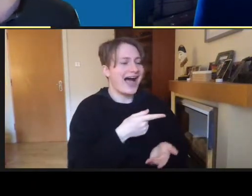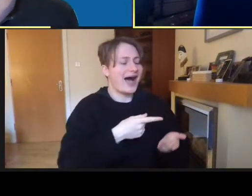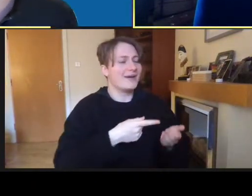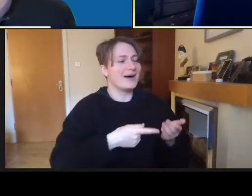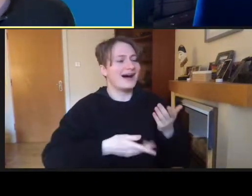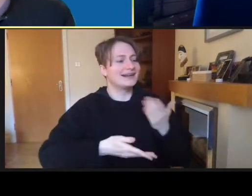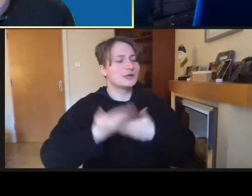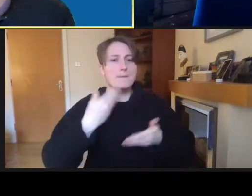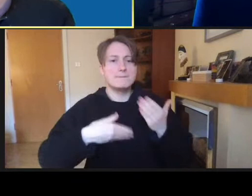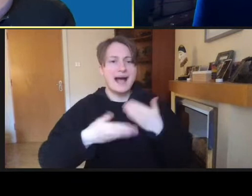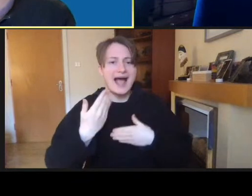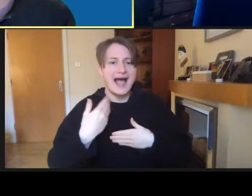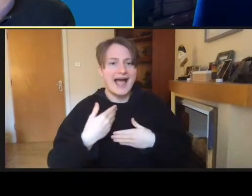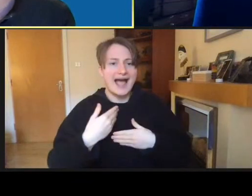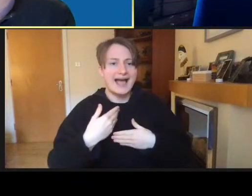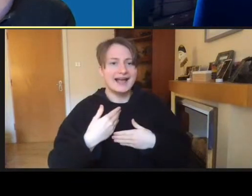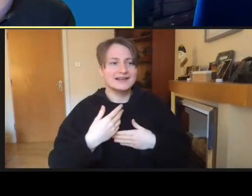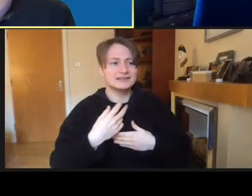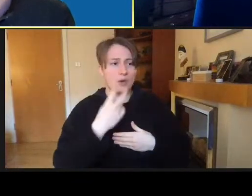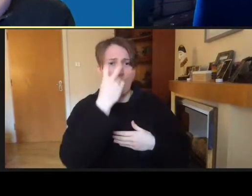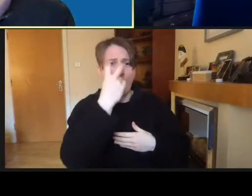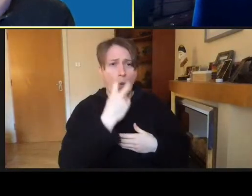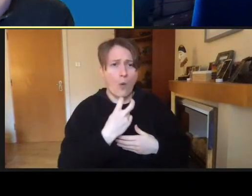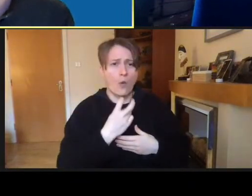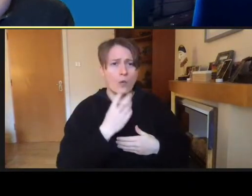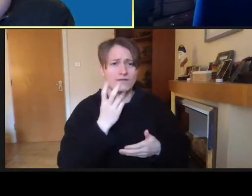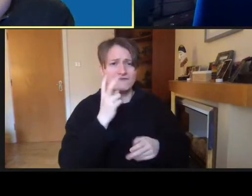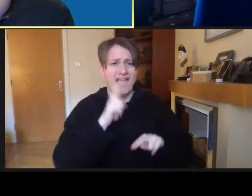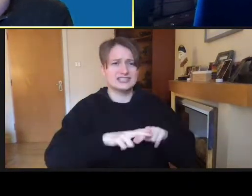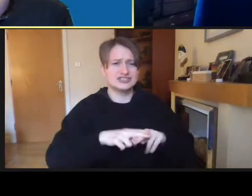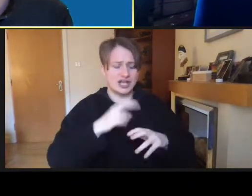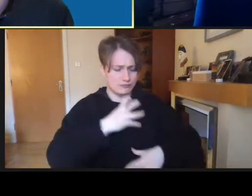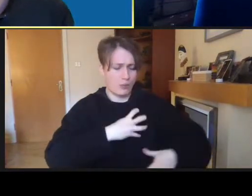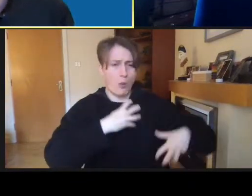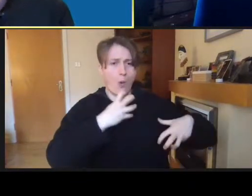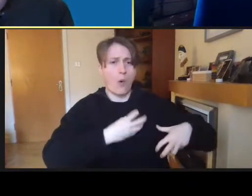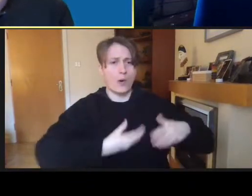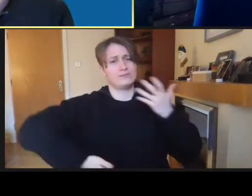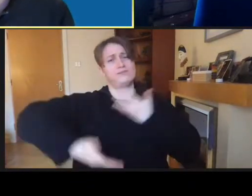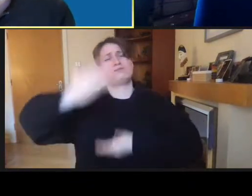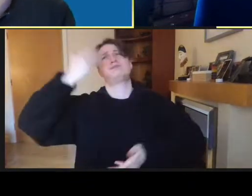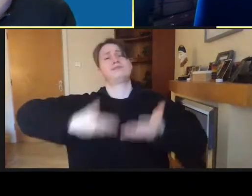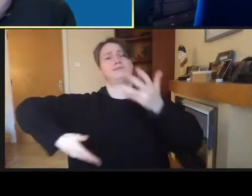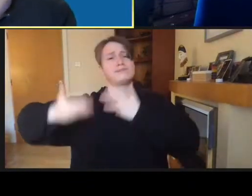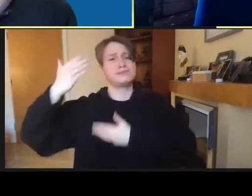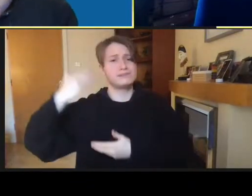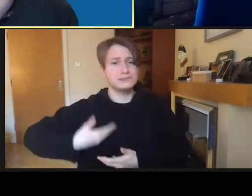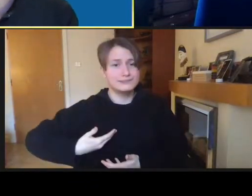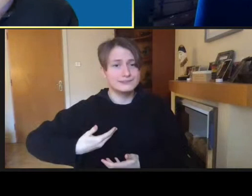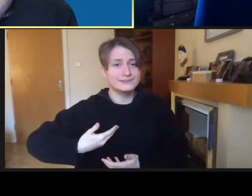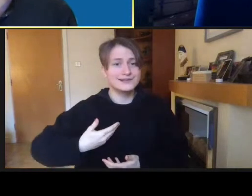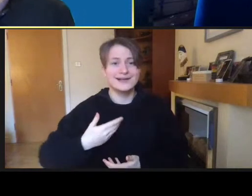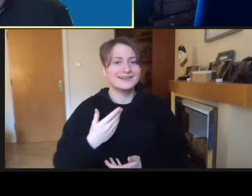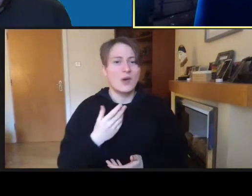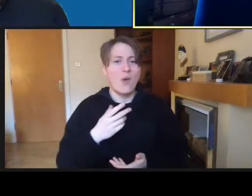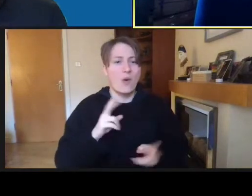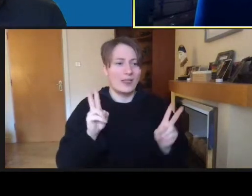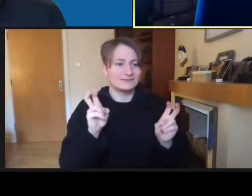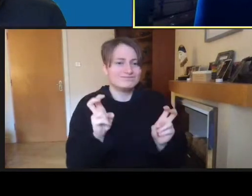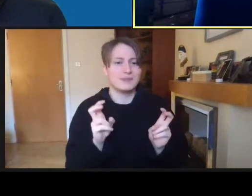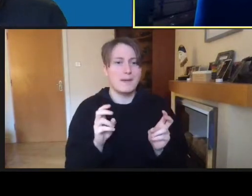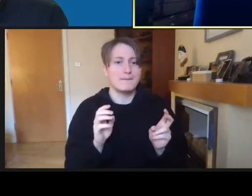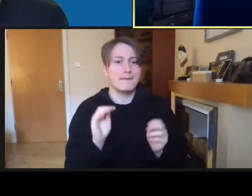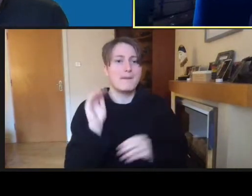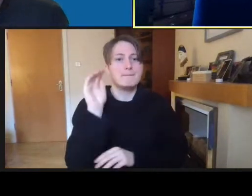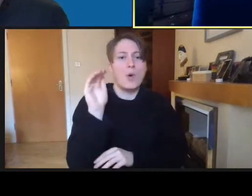back to the more ancient horn rather than it being a kind of modern take. No,